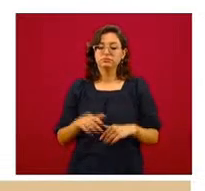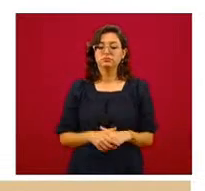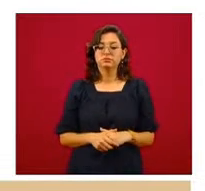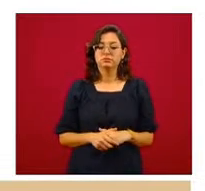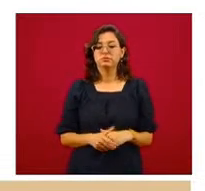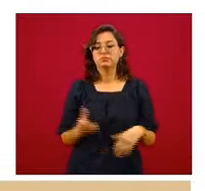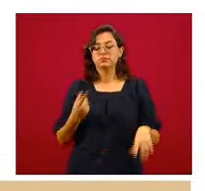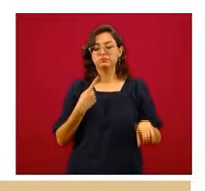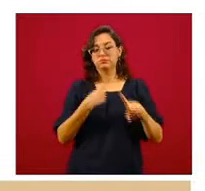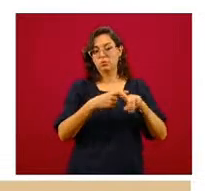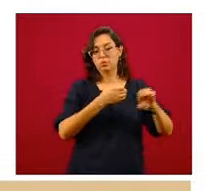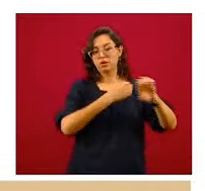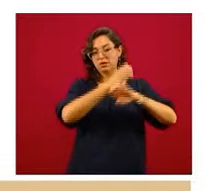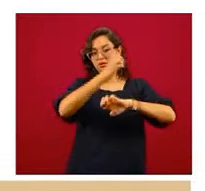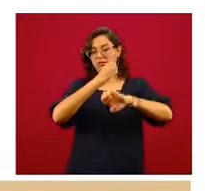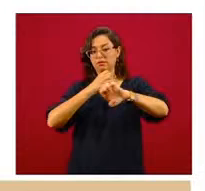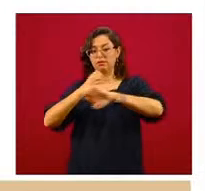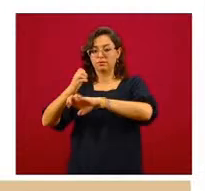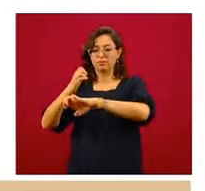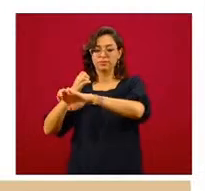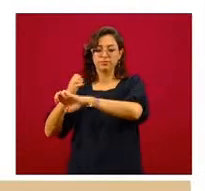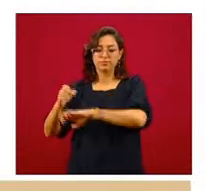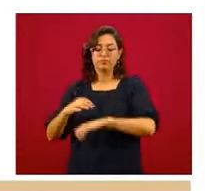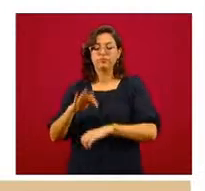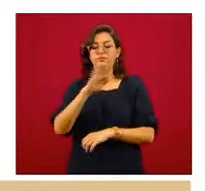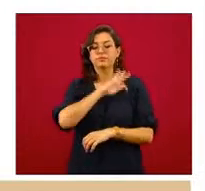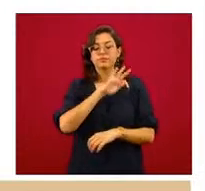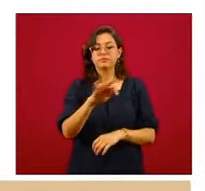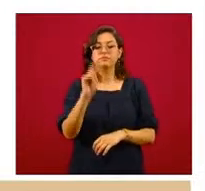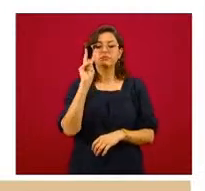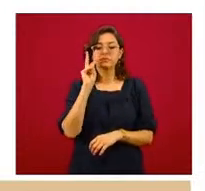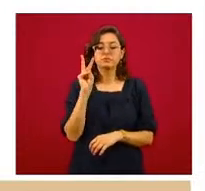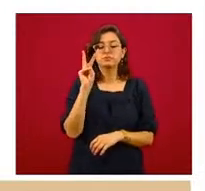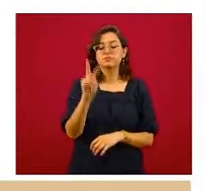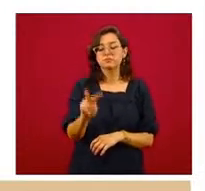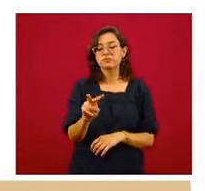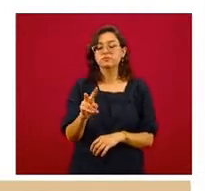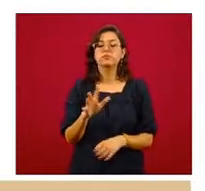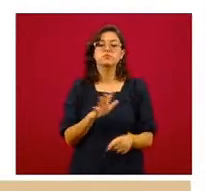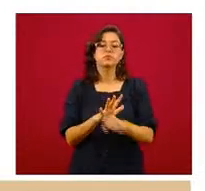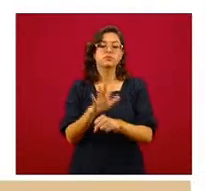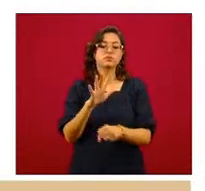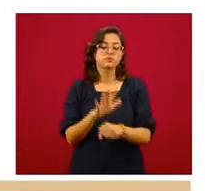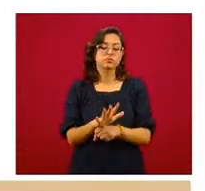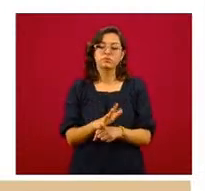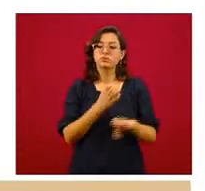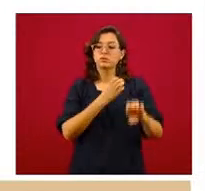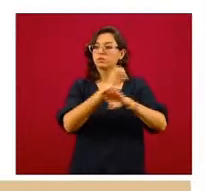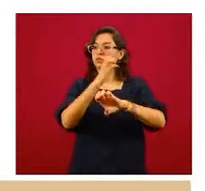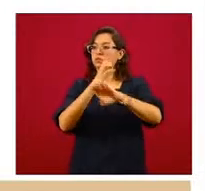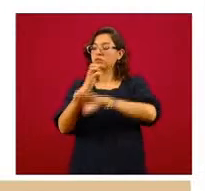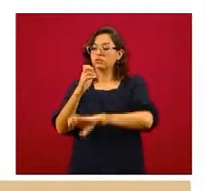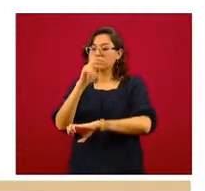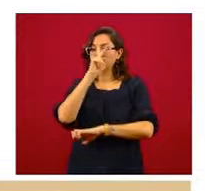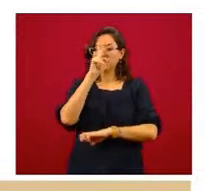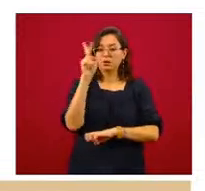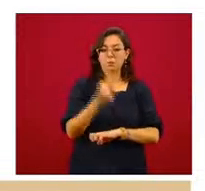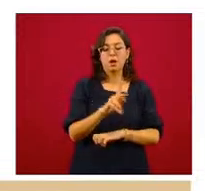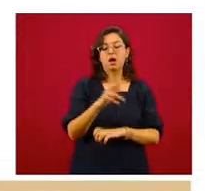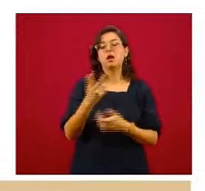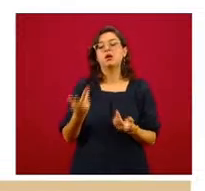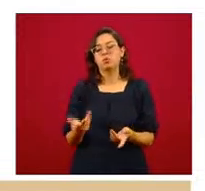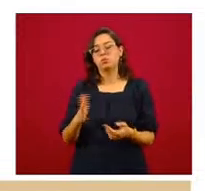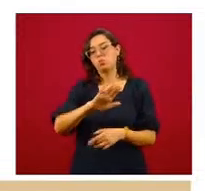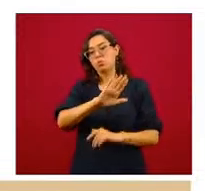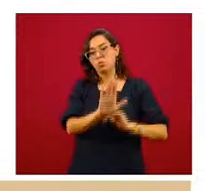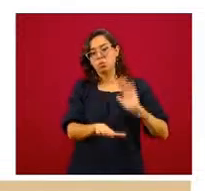In this slide, you will see the death rate, but in terms of